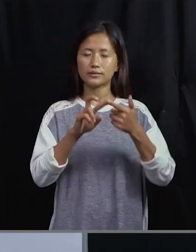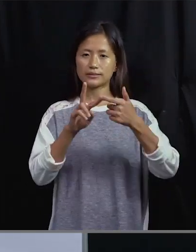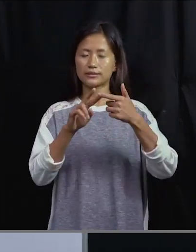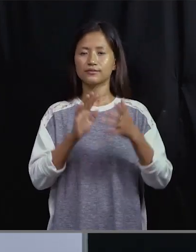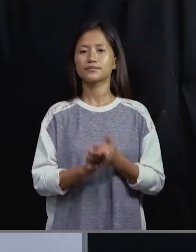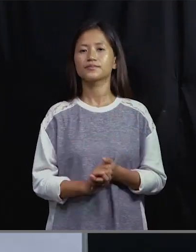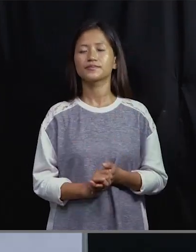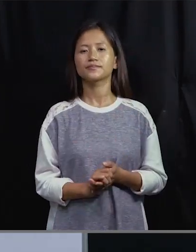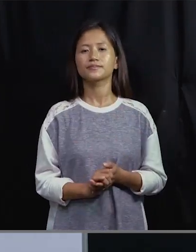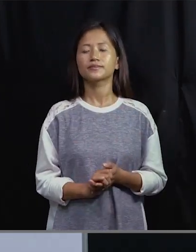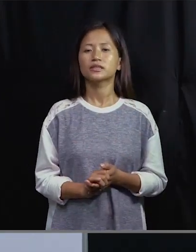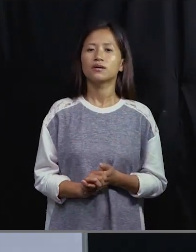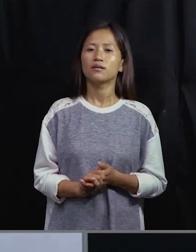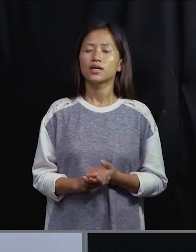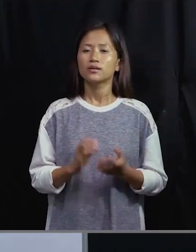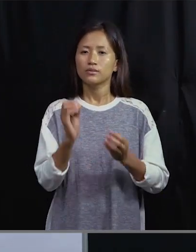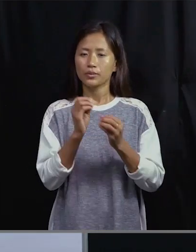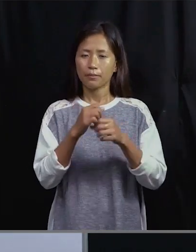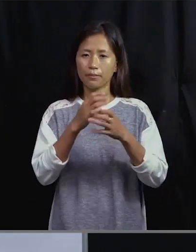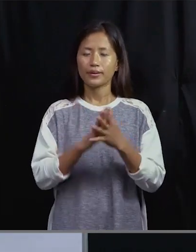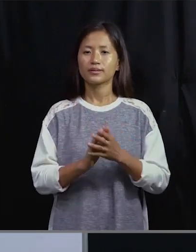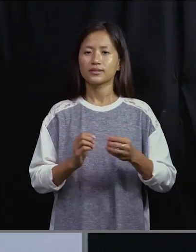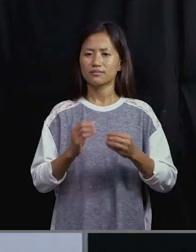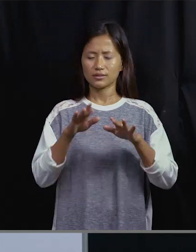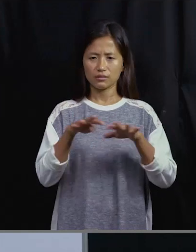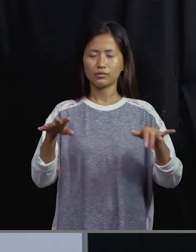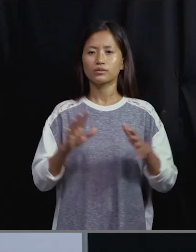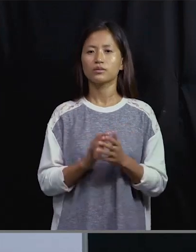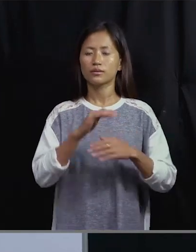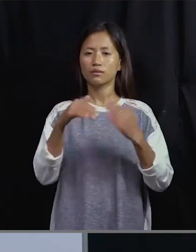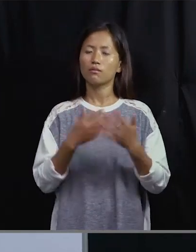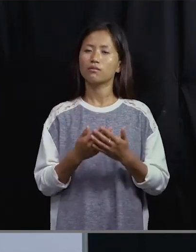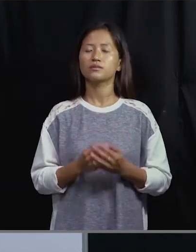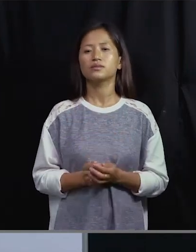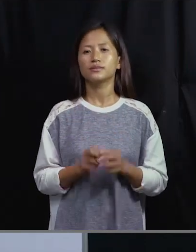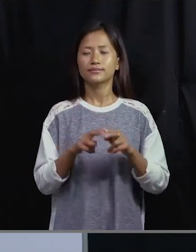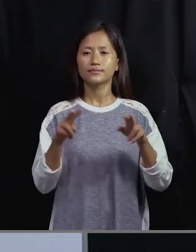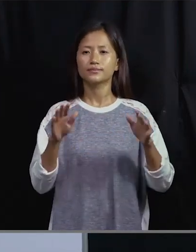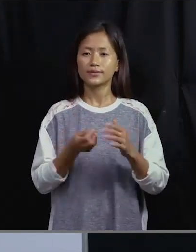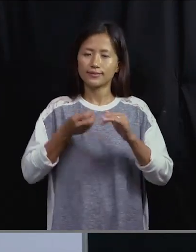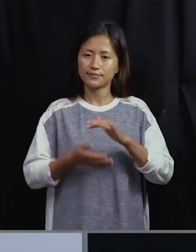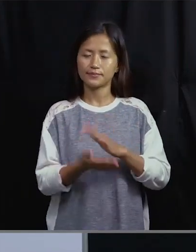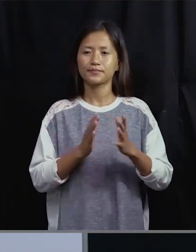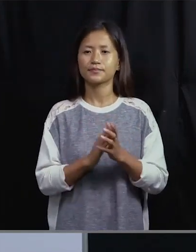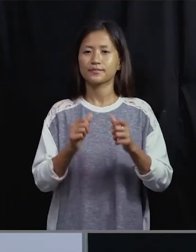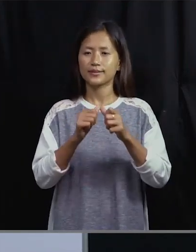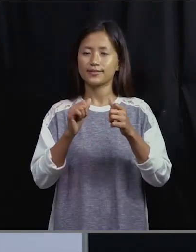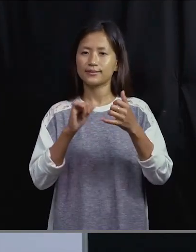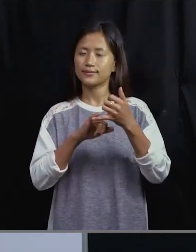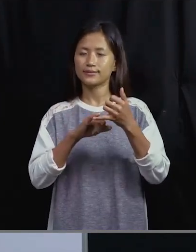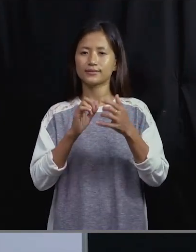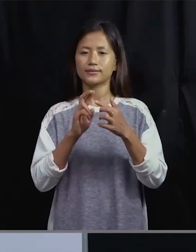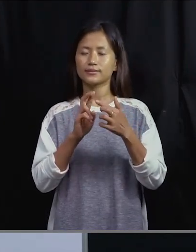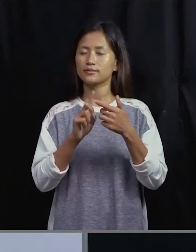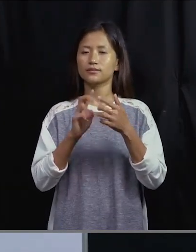it? Assembled computer. So this can be under